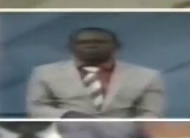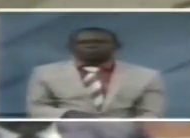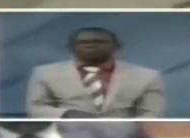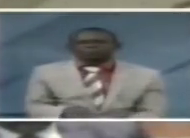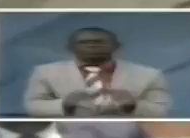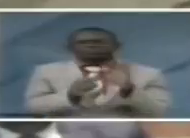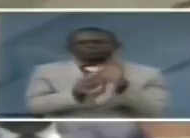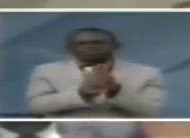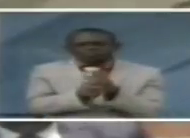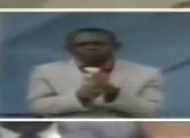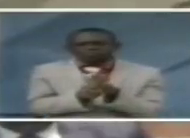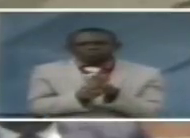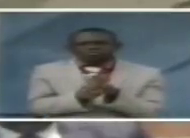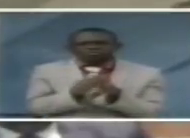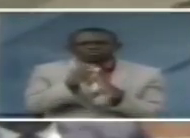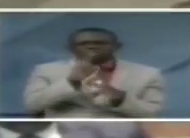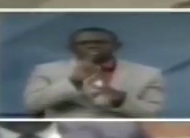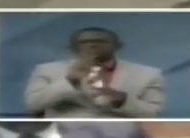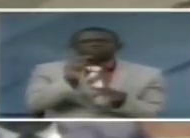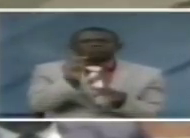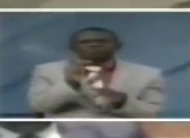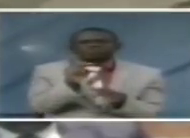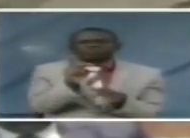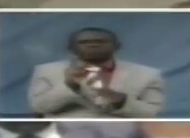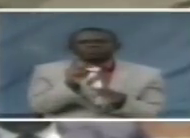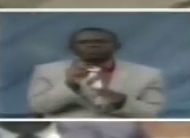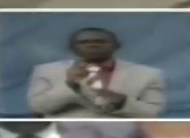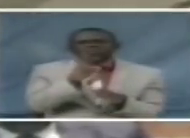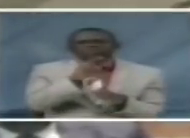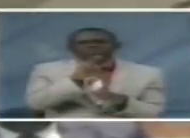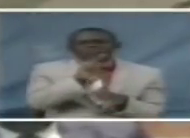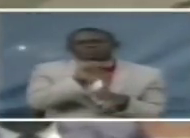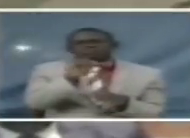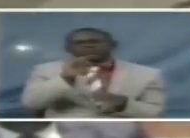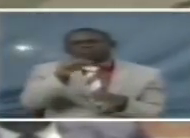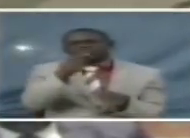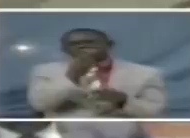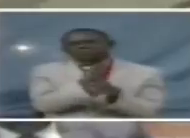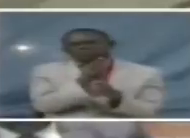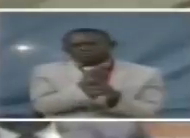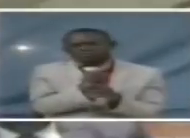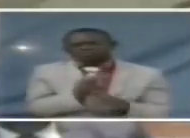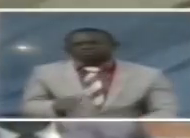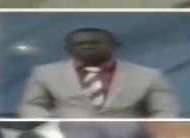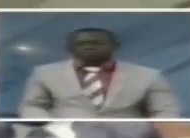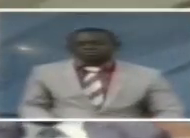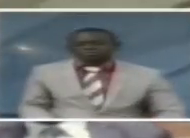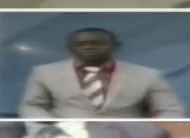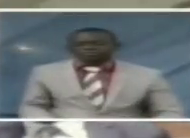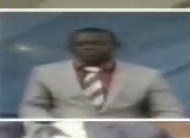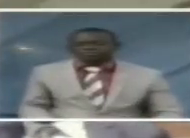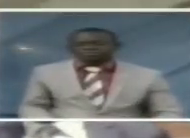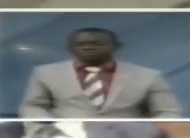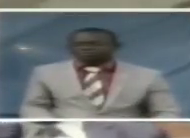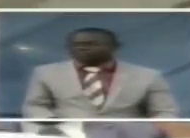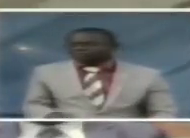Speaker, the total, such as landing rights, which are 2 kwacha now.